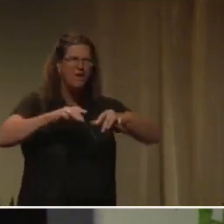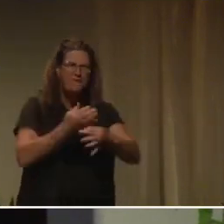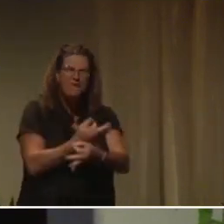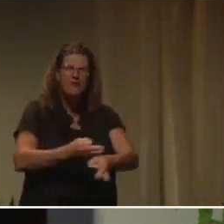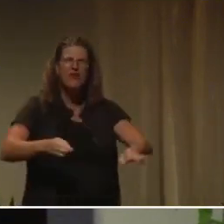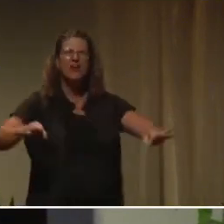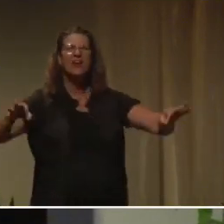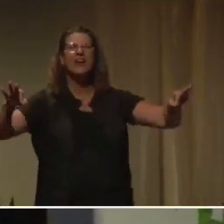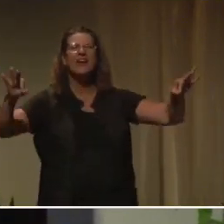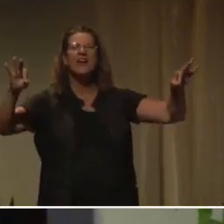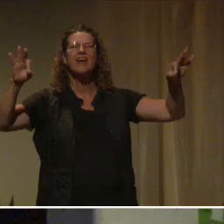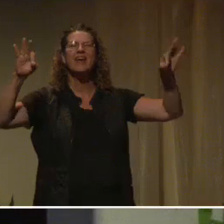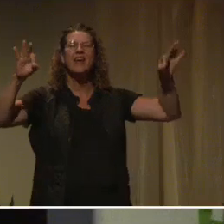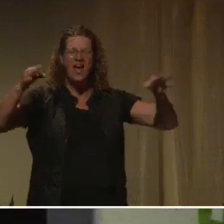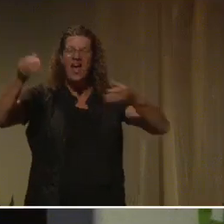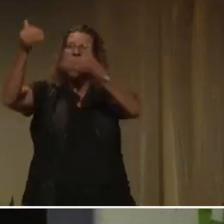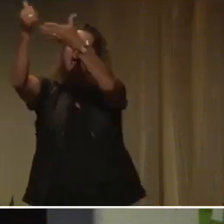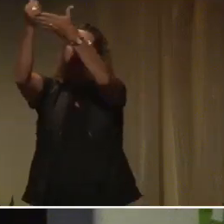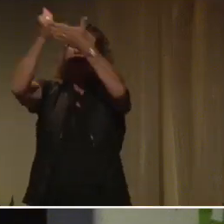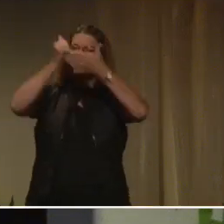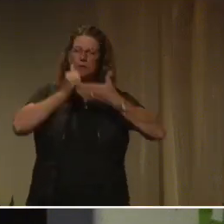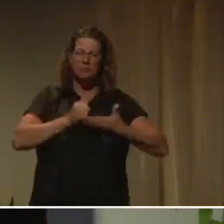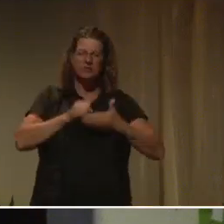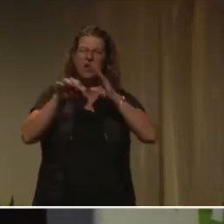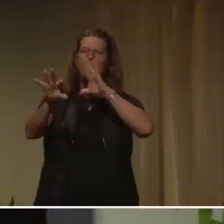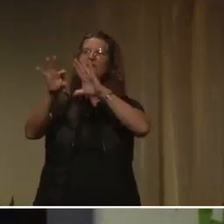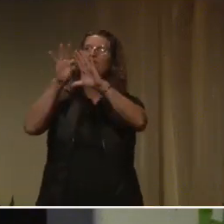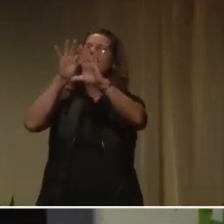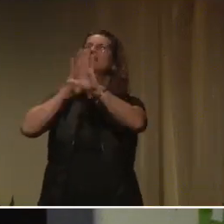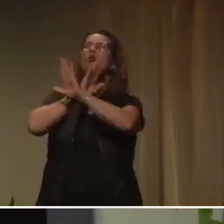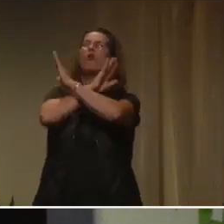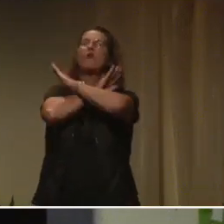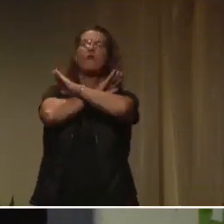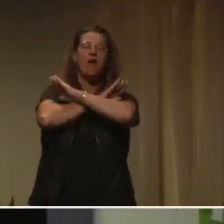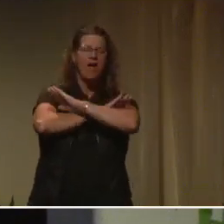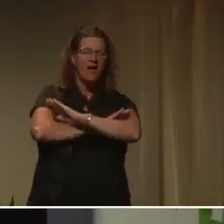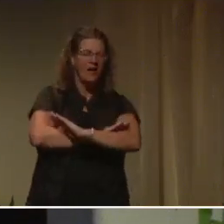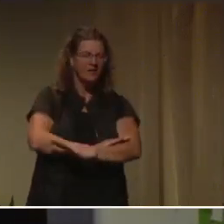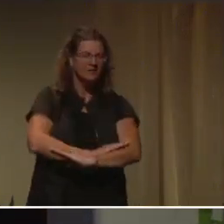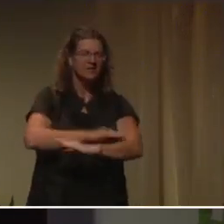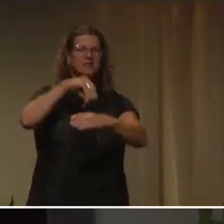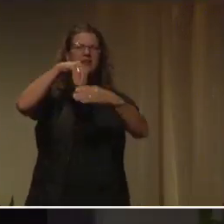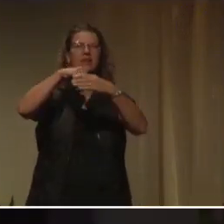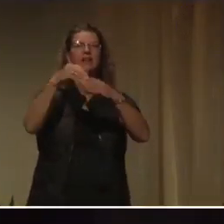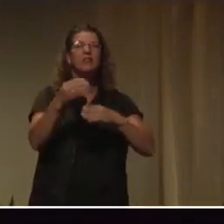Release us, let us find our rest in thee.